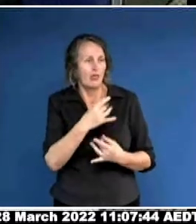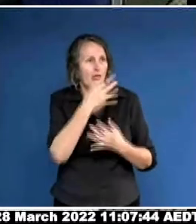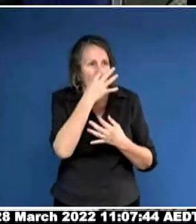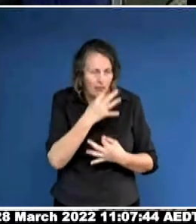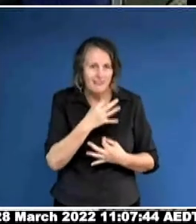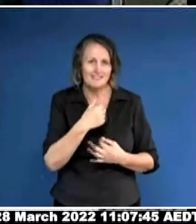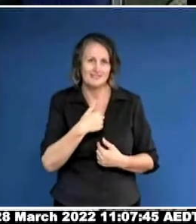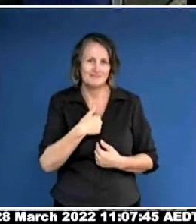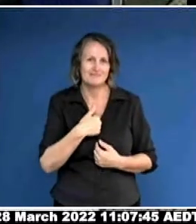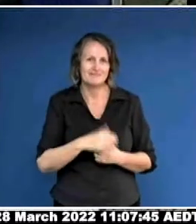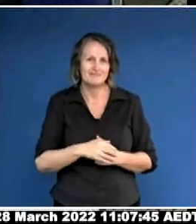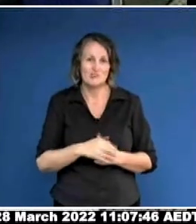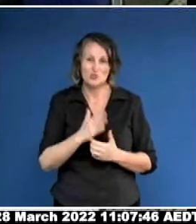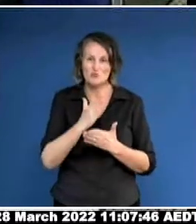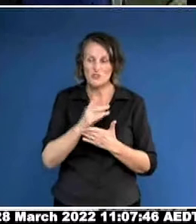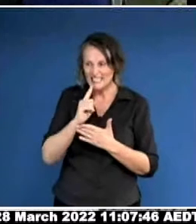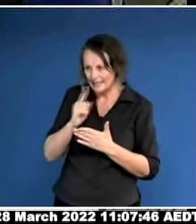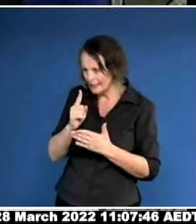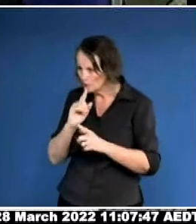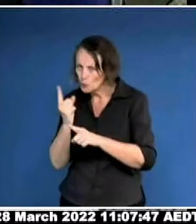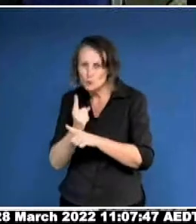He groomed me and my sister.